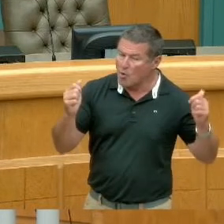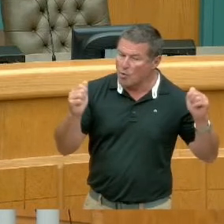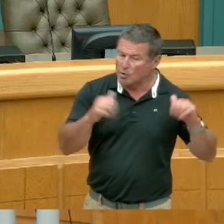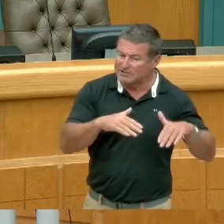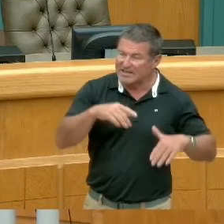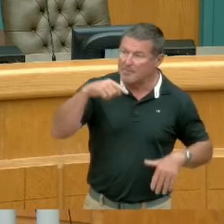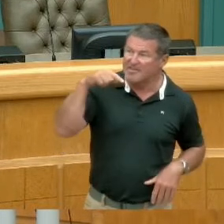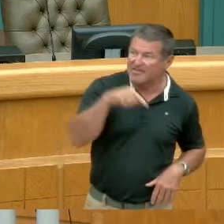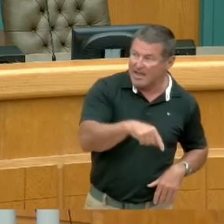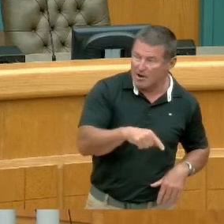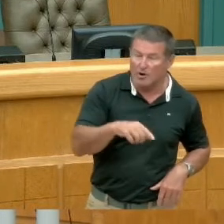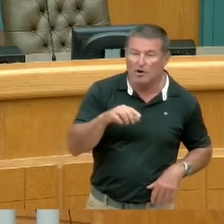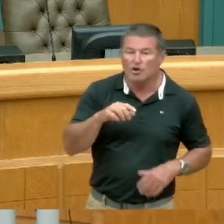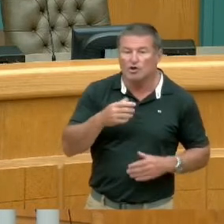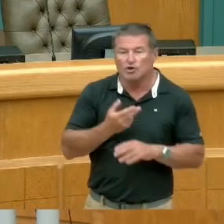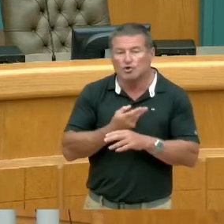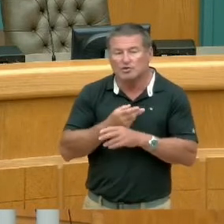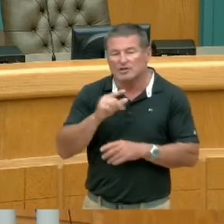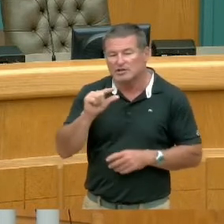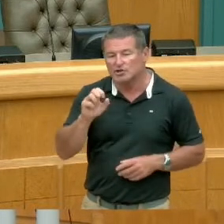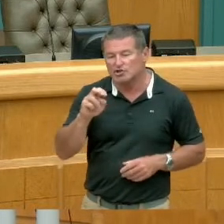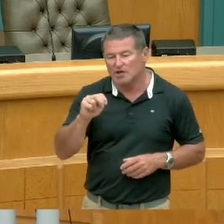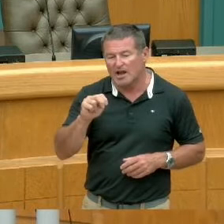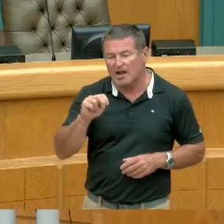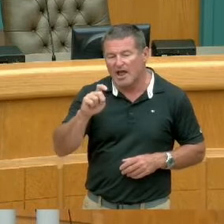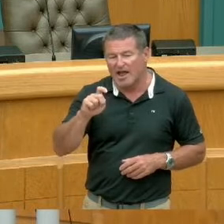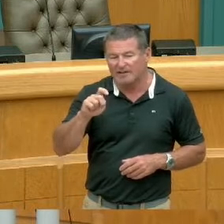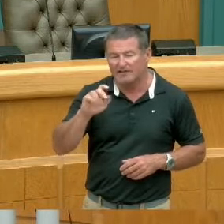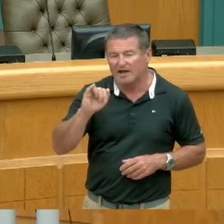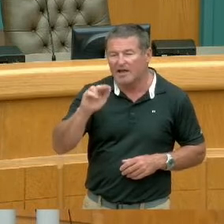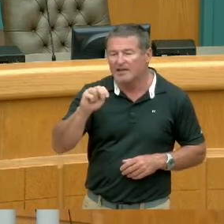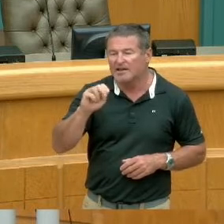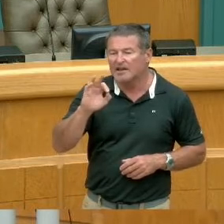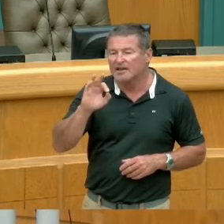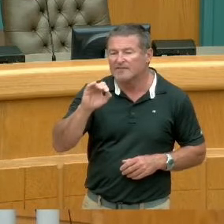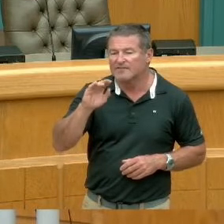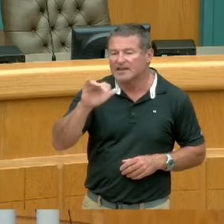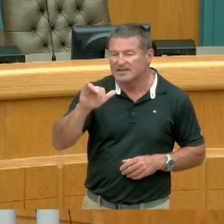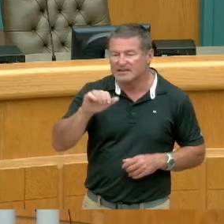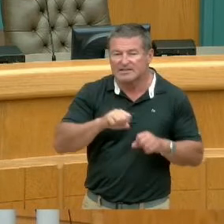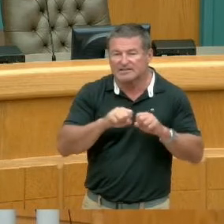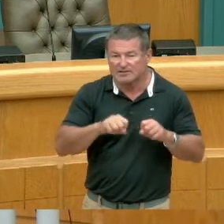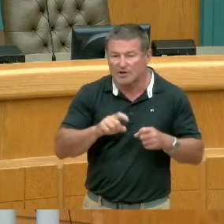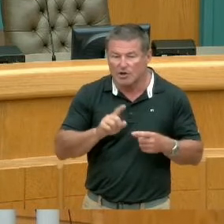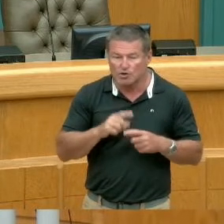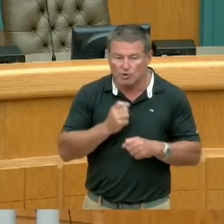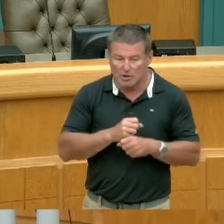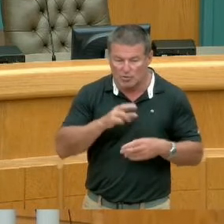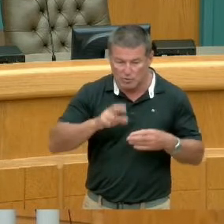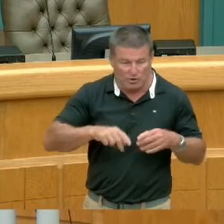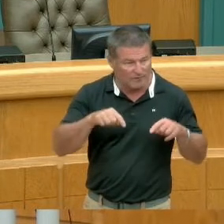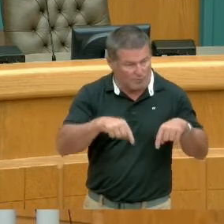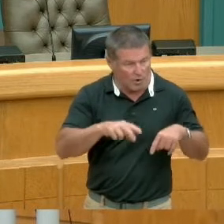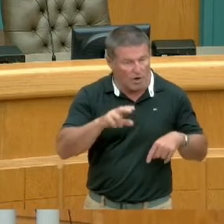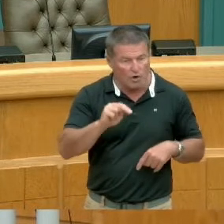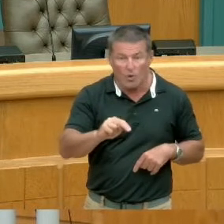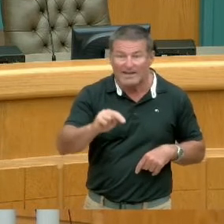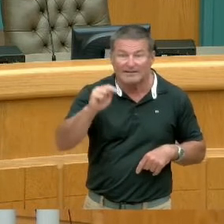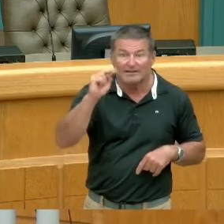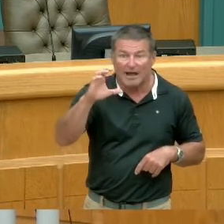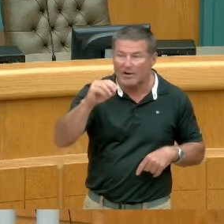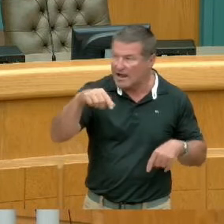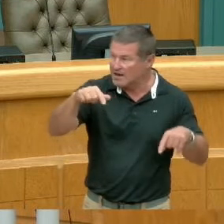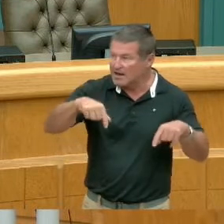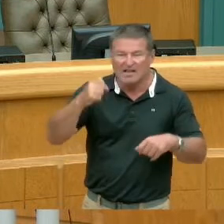X Infinity system to be able to test here locally, getting results for not only Nueces County, but for our region. As